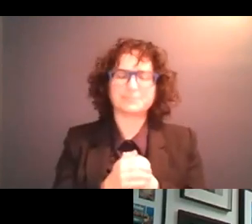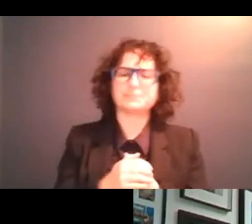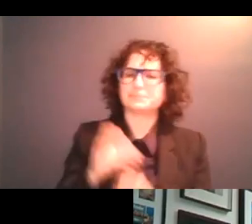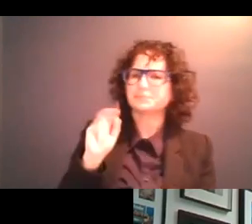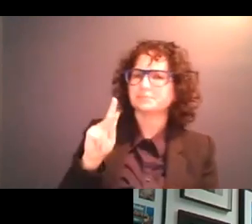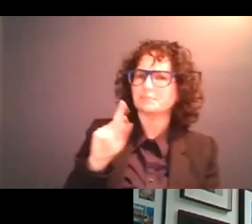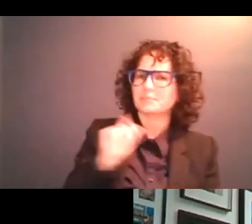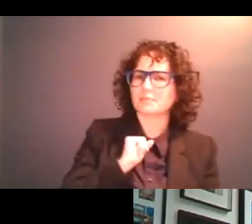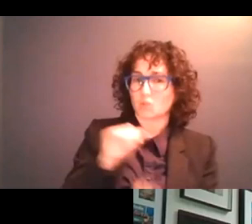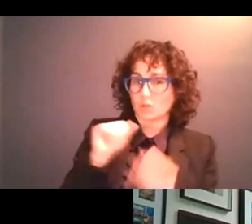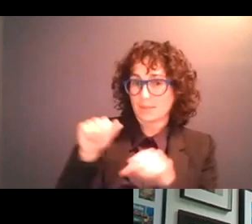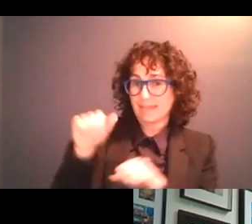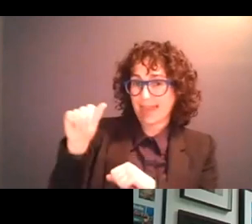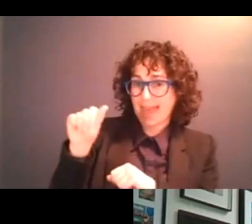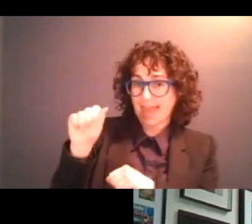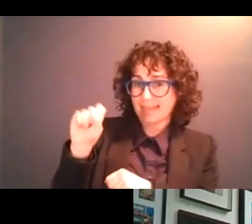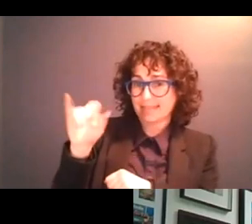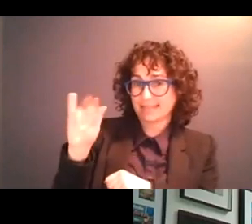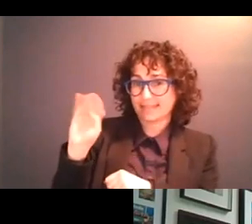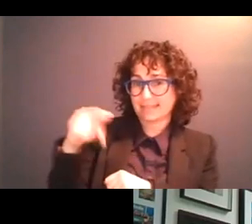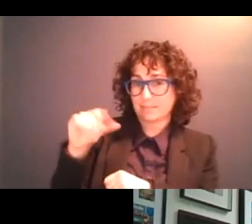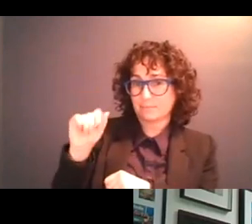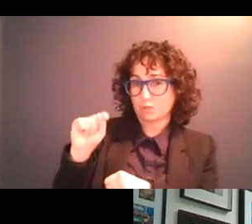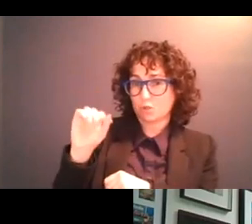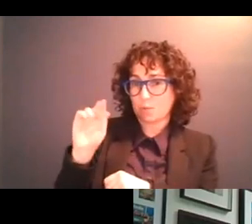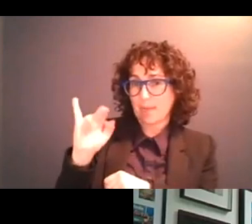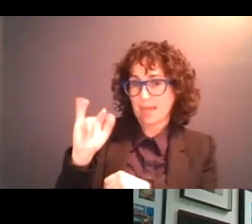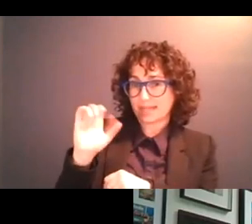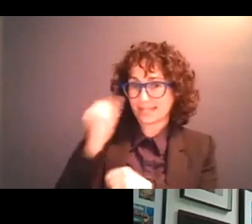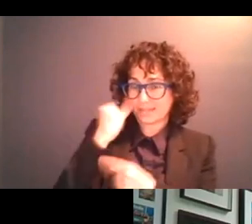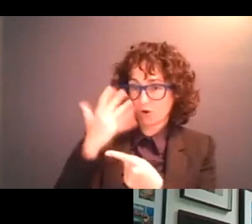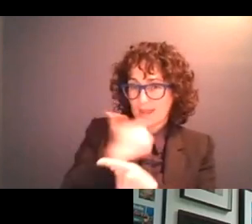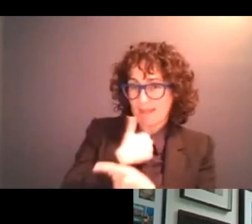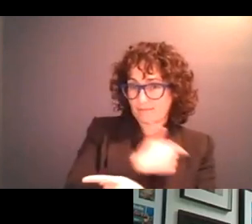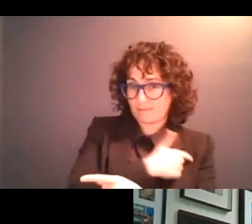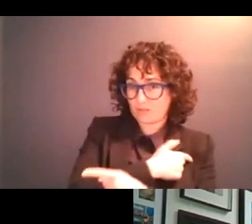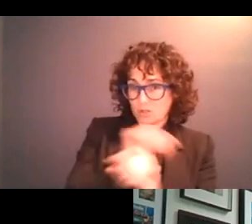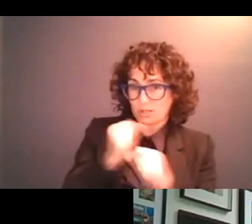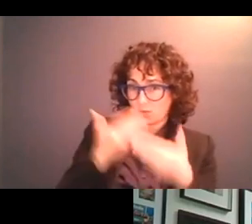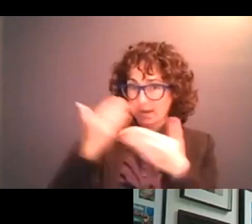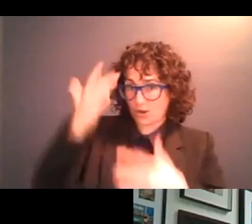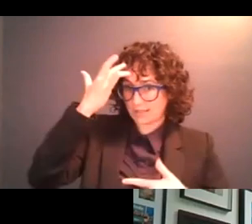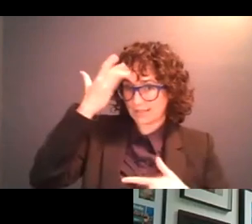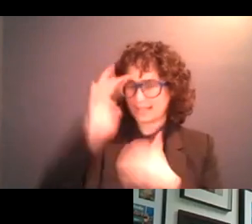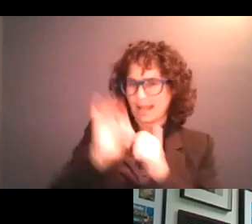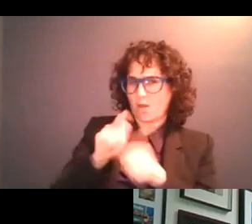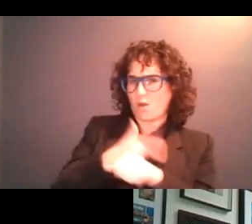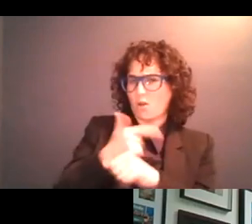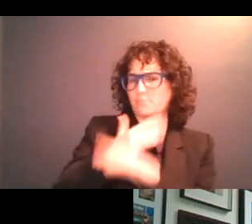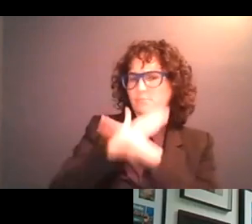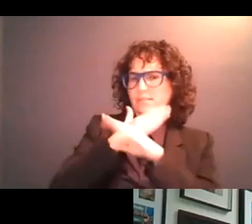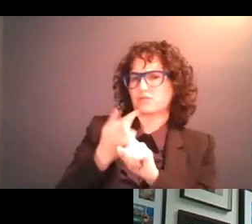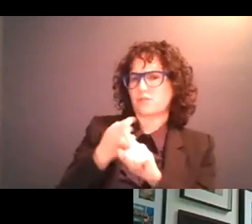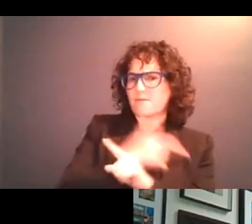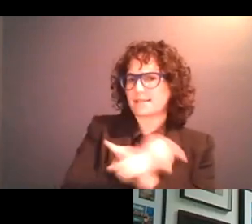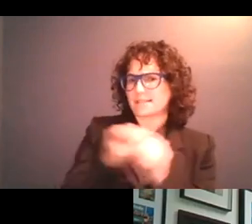an asymptomatic carrier if you're vaccinated? And how long does the protection from the vaccine last?